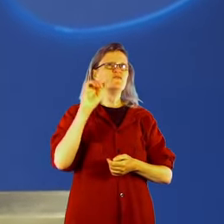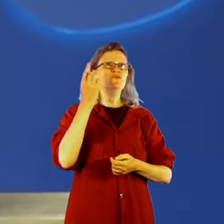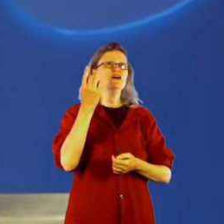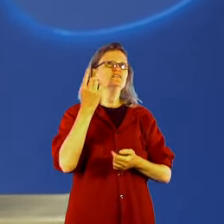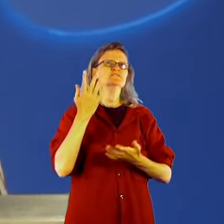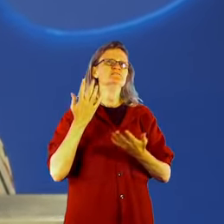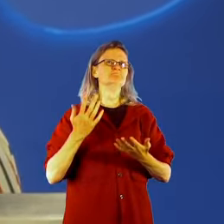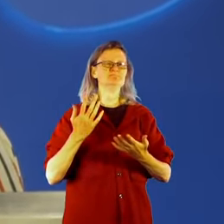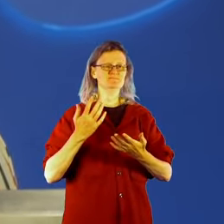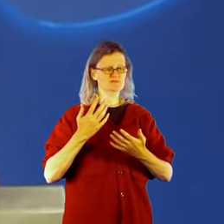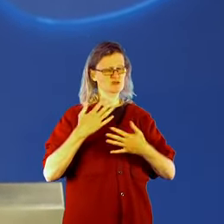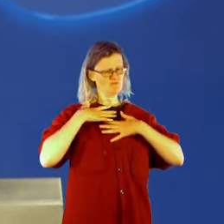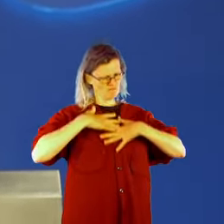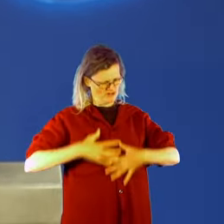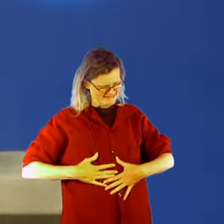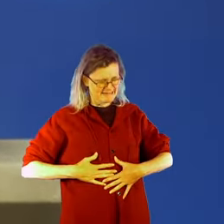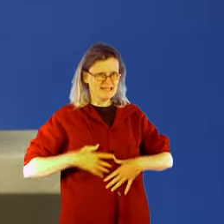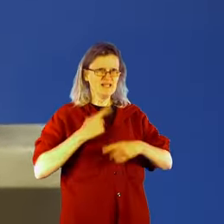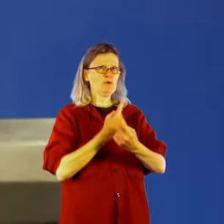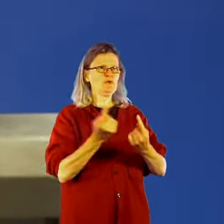are broken physically.